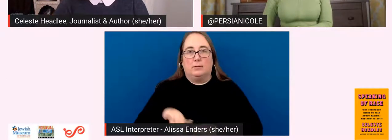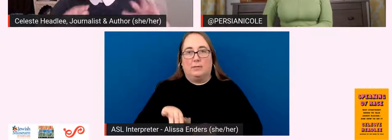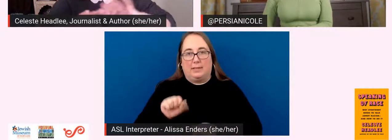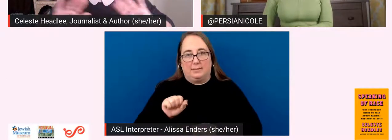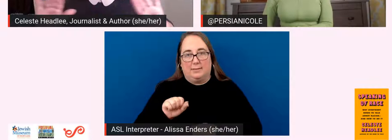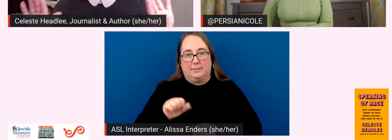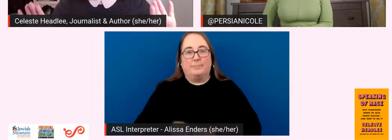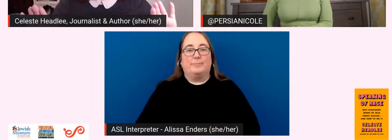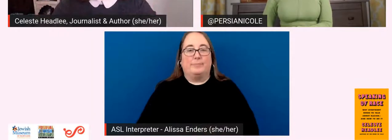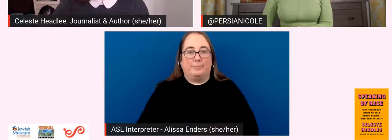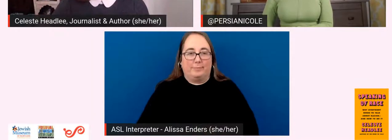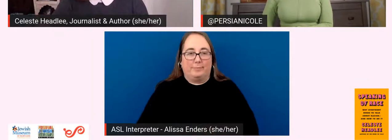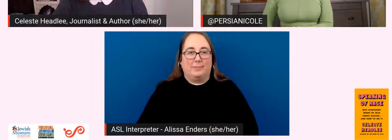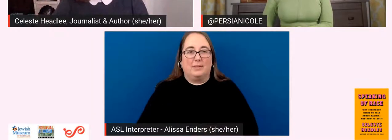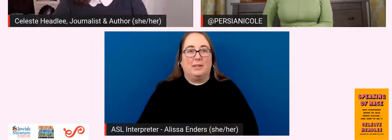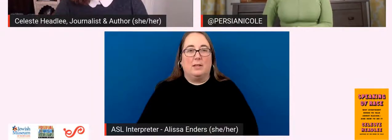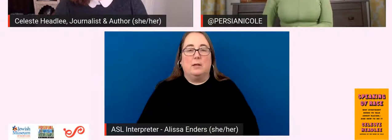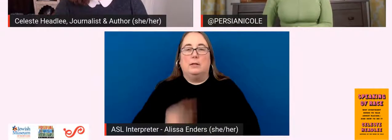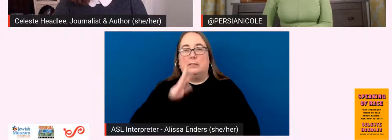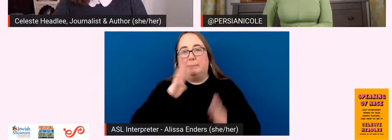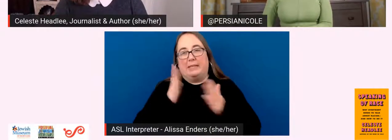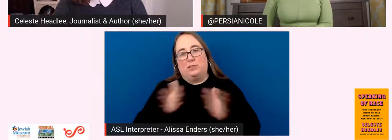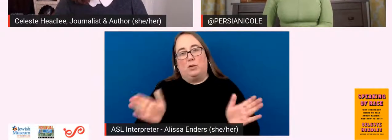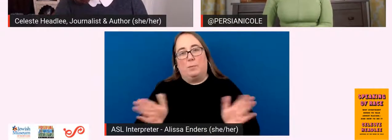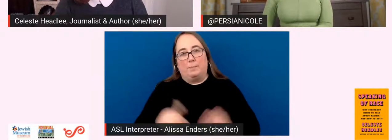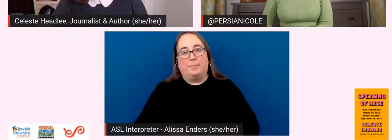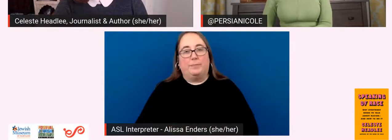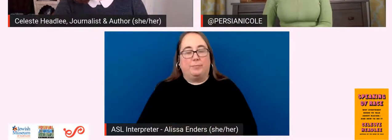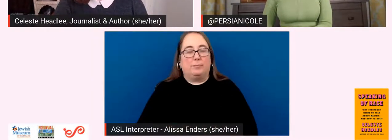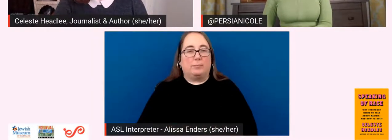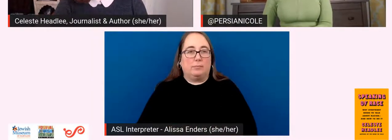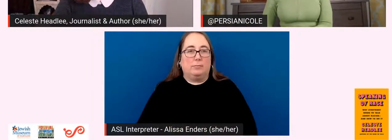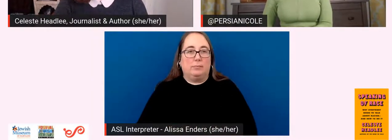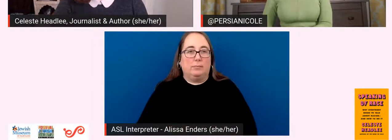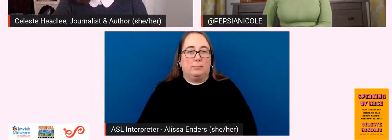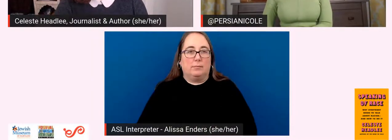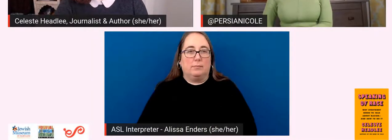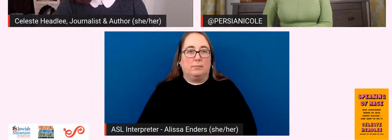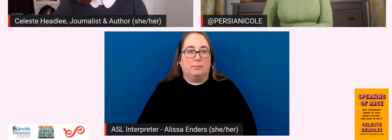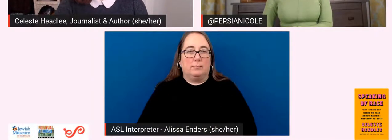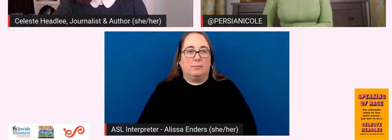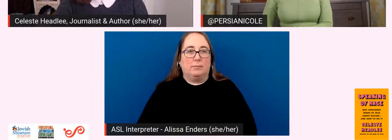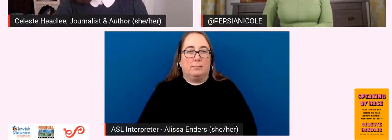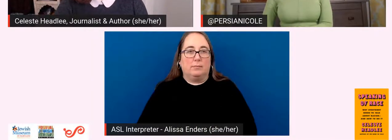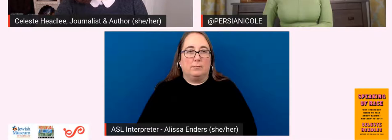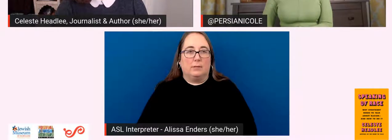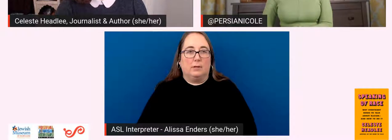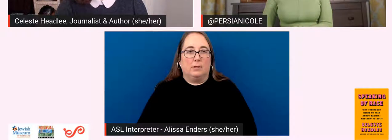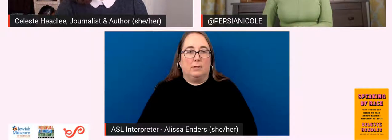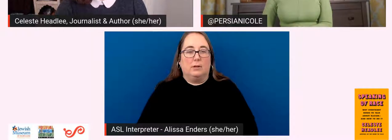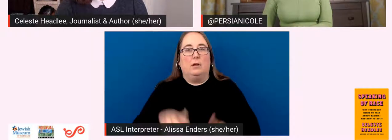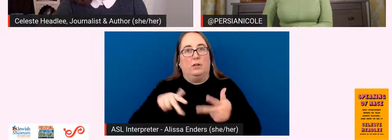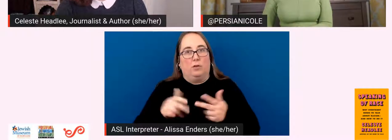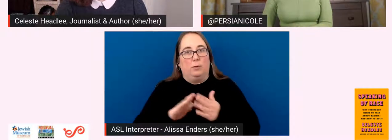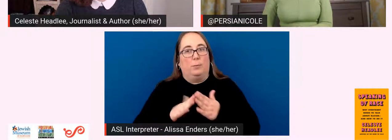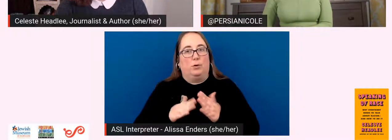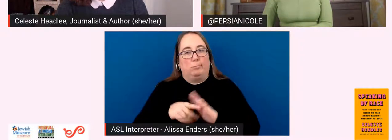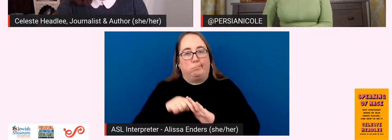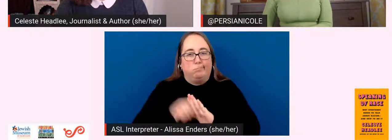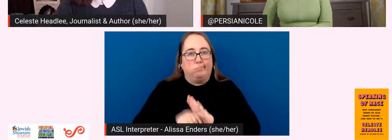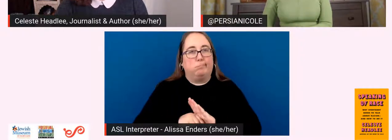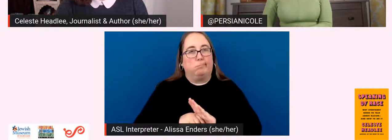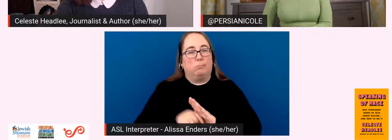are. We're speaking in general. Okay. And then, of course, this third book really digs into it deeply,